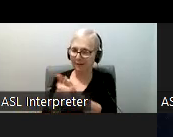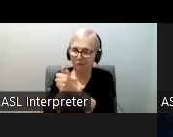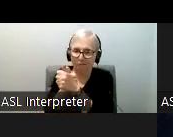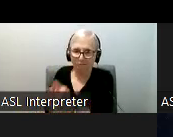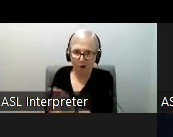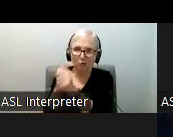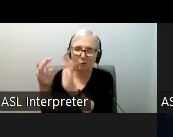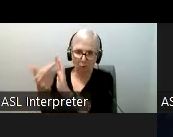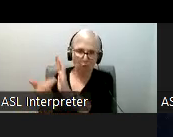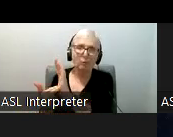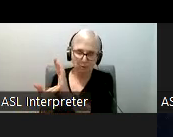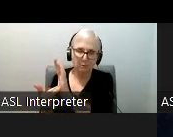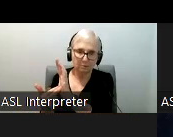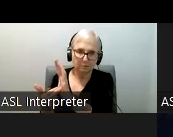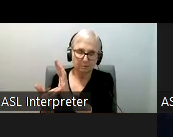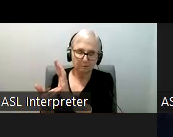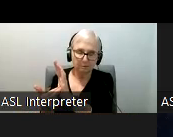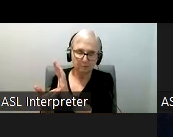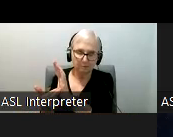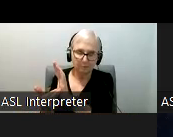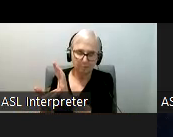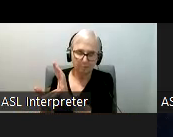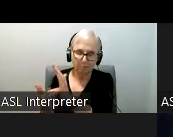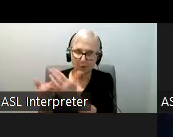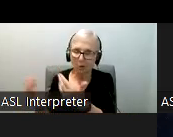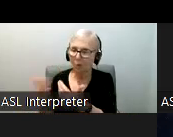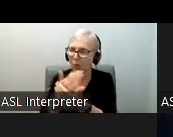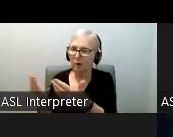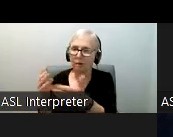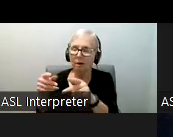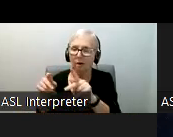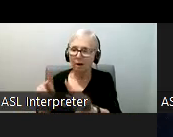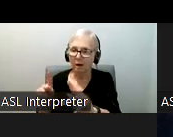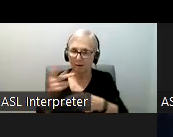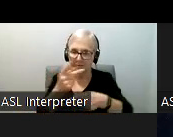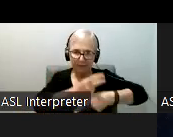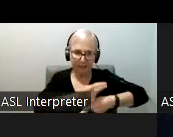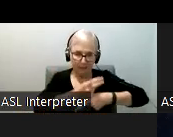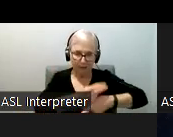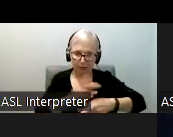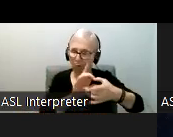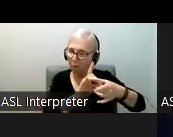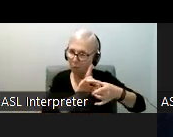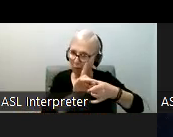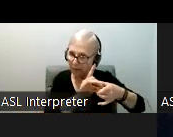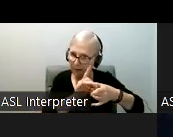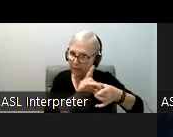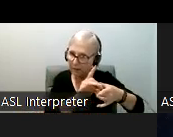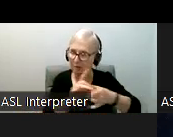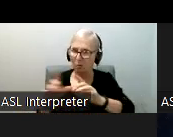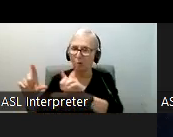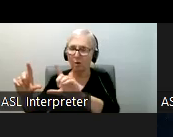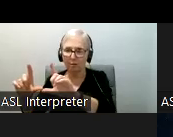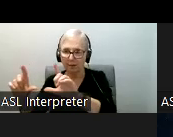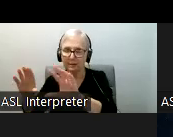rules. Whether or not there are opportunities like care coordination or in some cases a licensing action